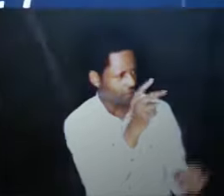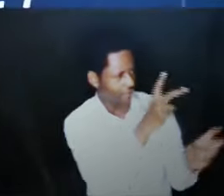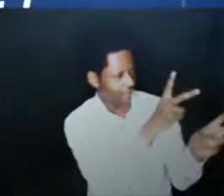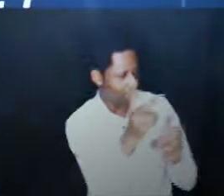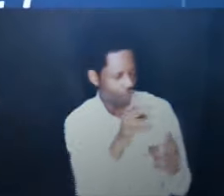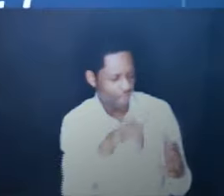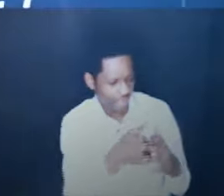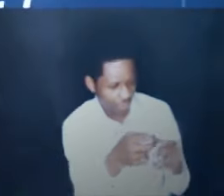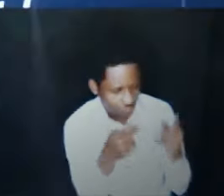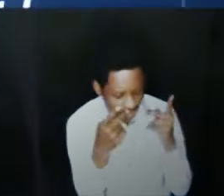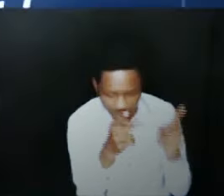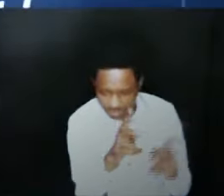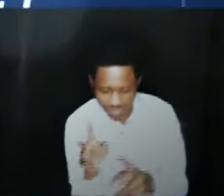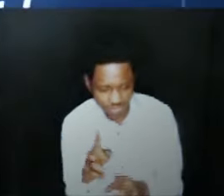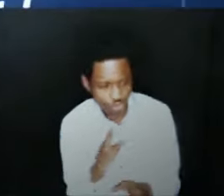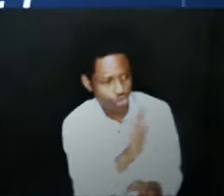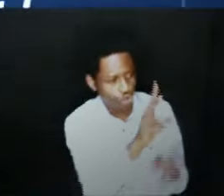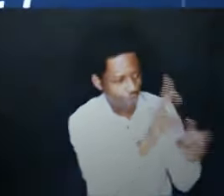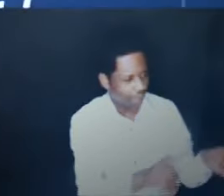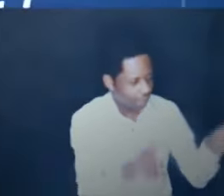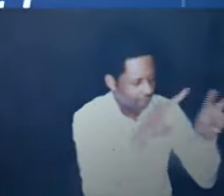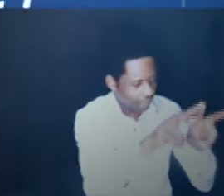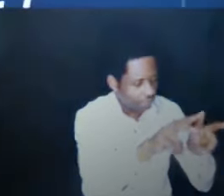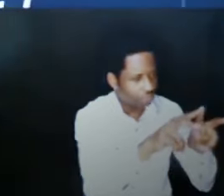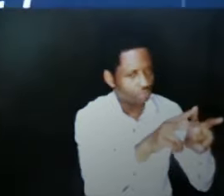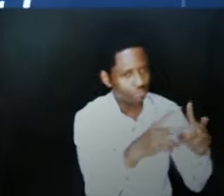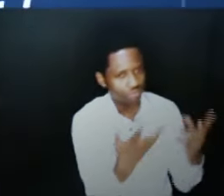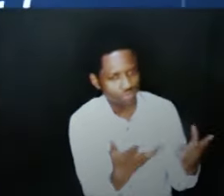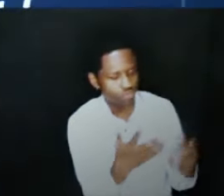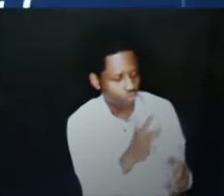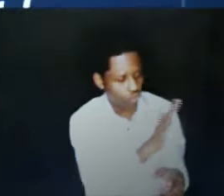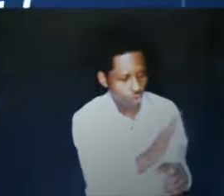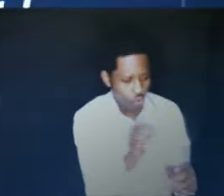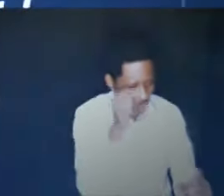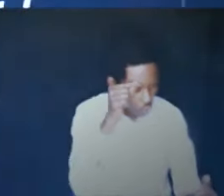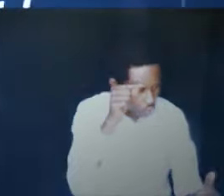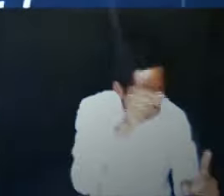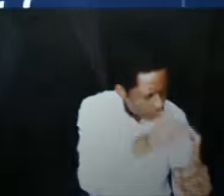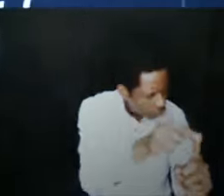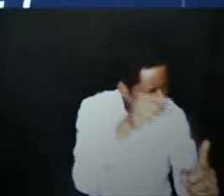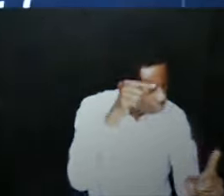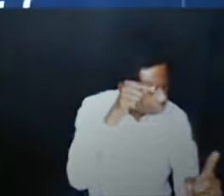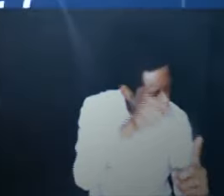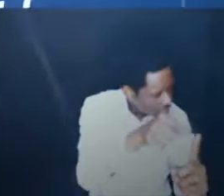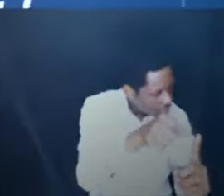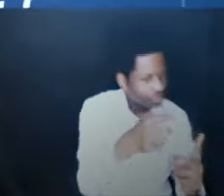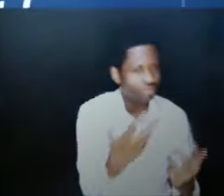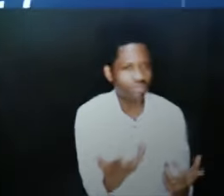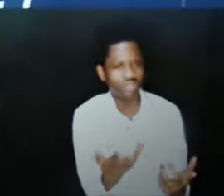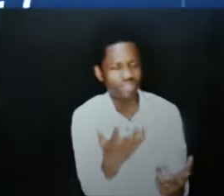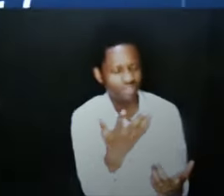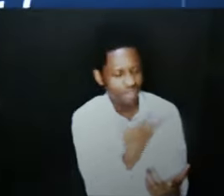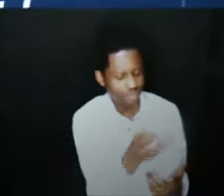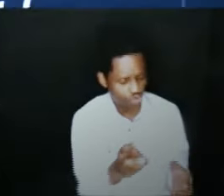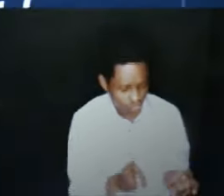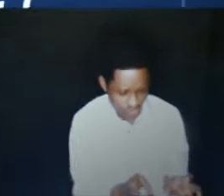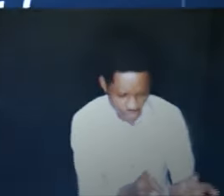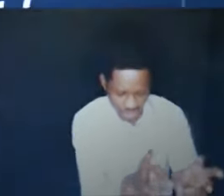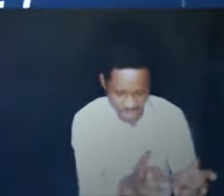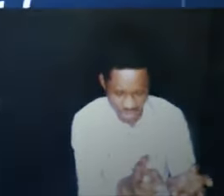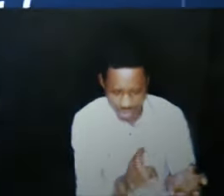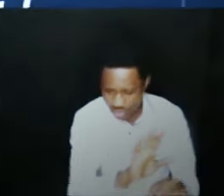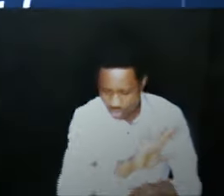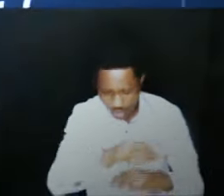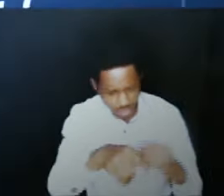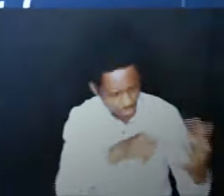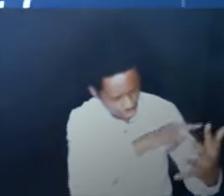who no adiafa." His values. And the normal ojitum. His goals. And the botaya anan ni swadi hu. And his ways. And the